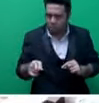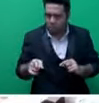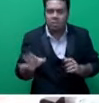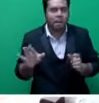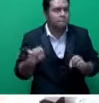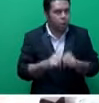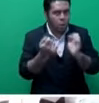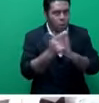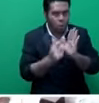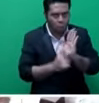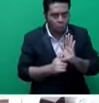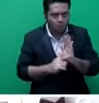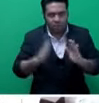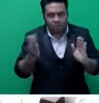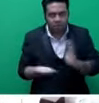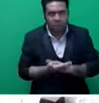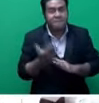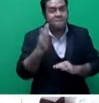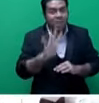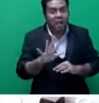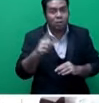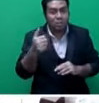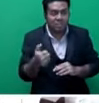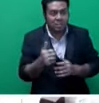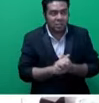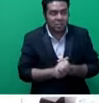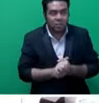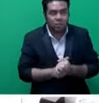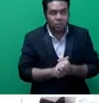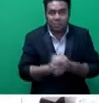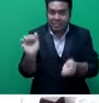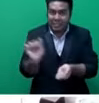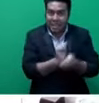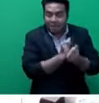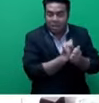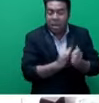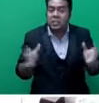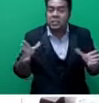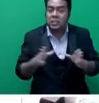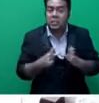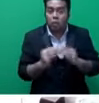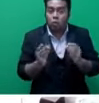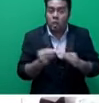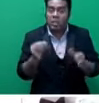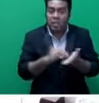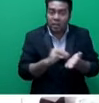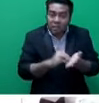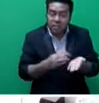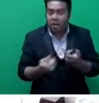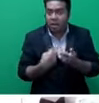and 6 respectively create offences with respect to slavery, sexual servitude, and deceptive